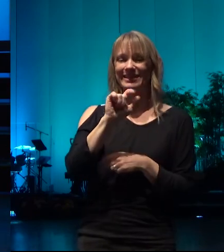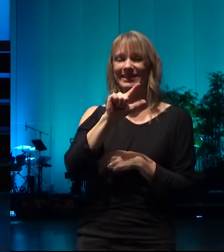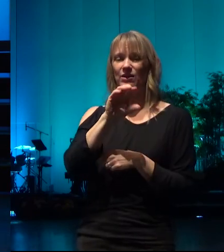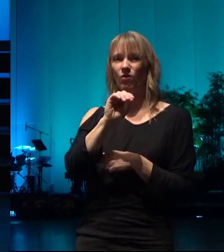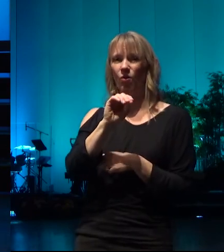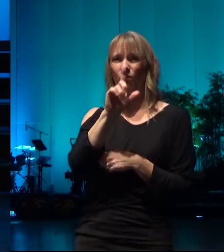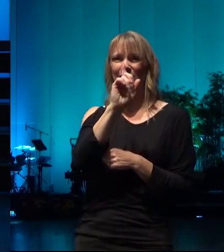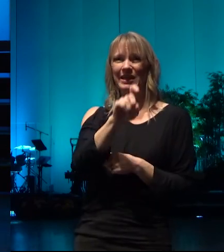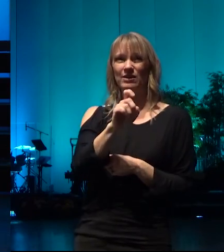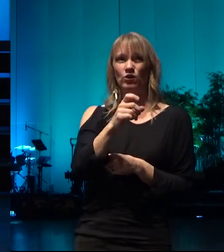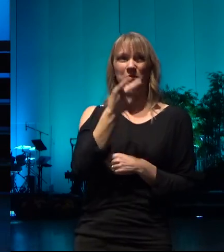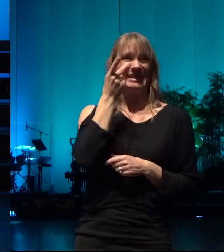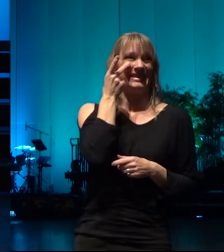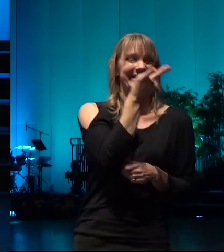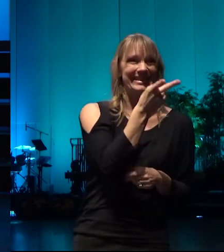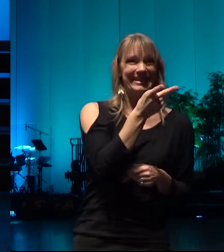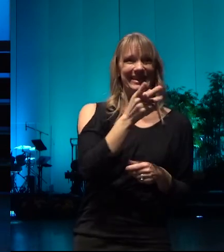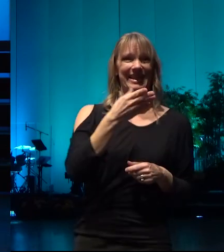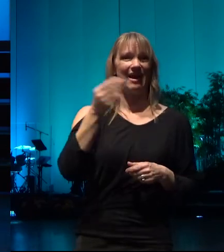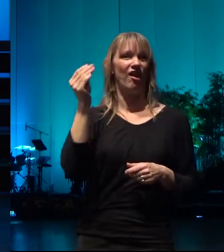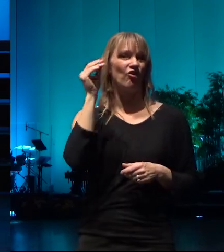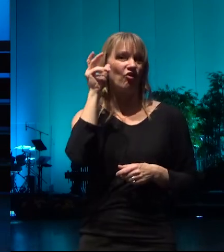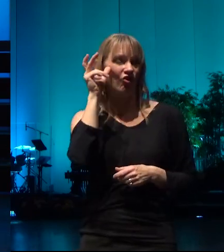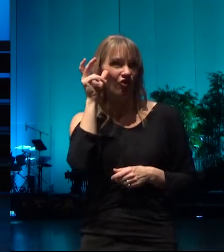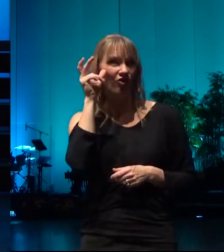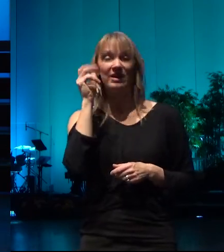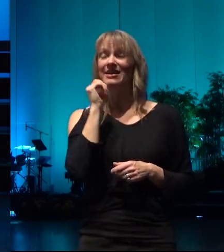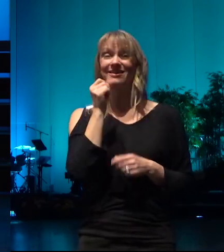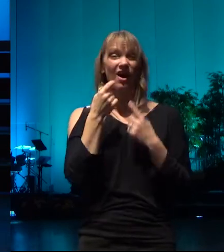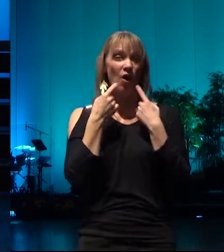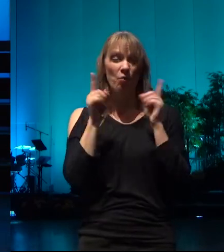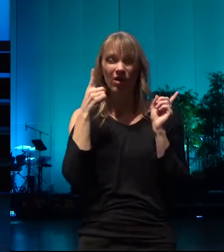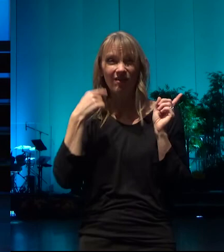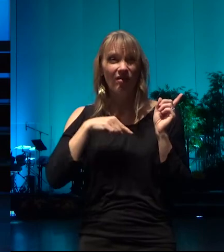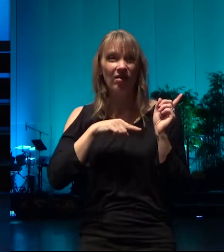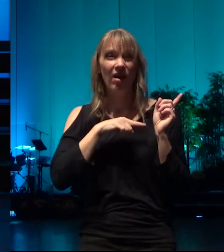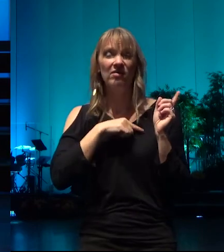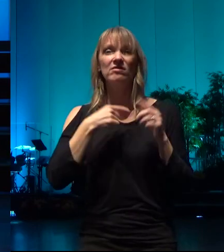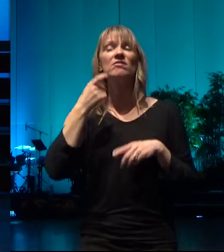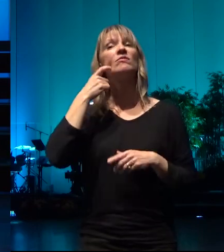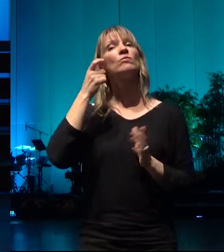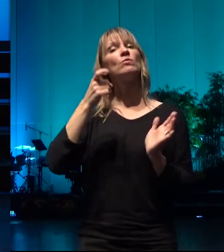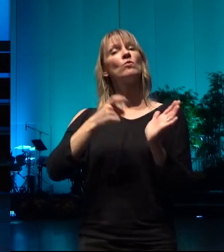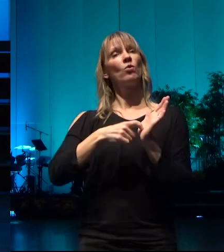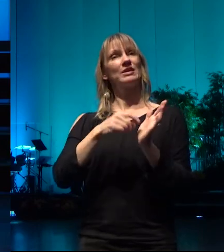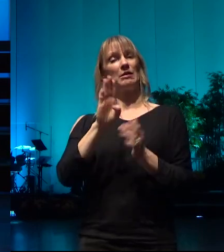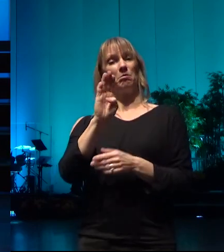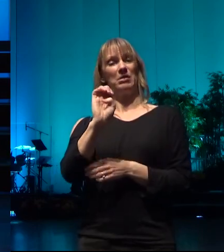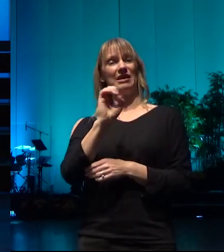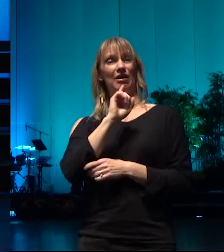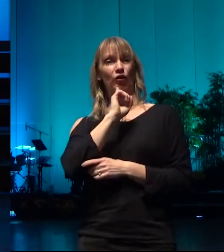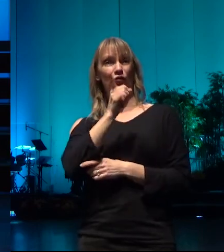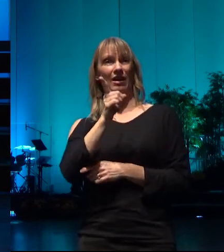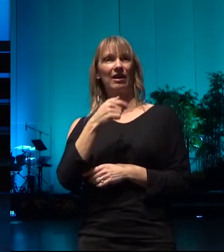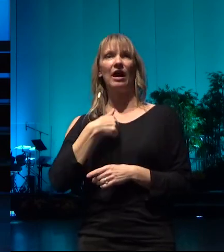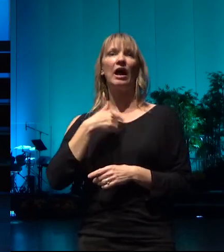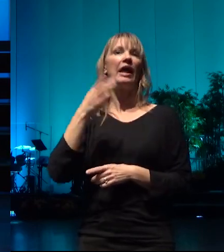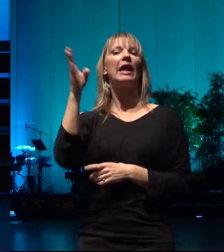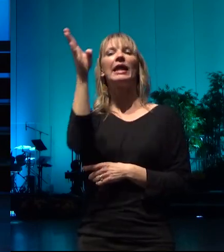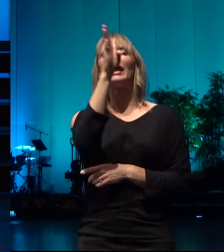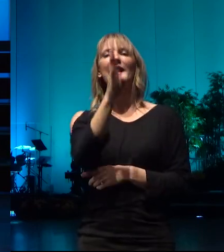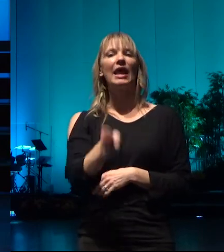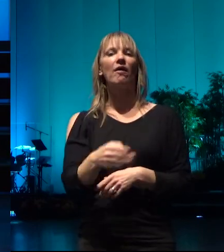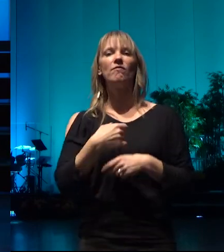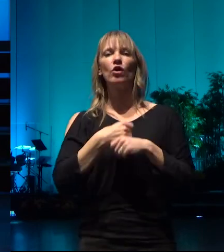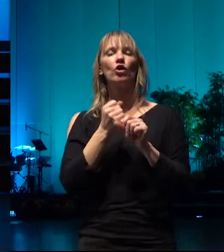be heard and be seen. And it's not working for us. What I've noticed about being real is I